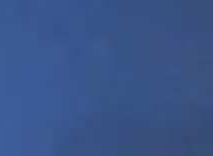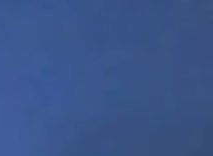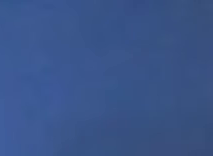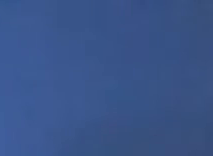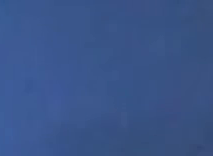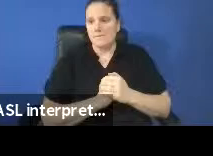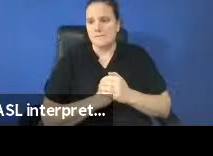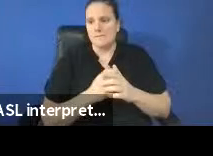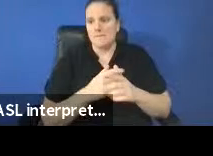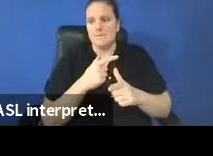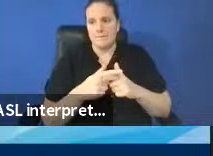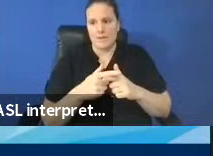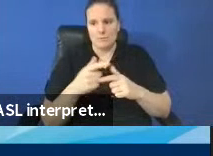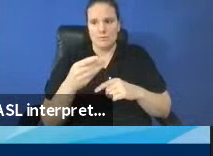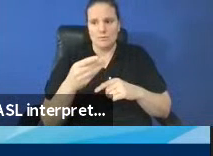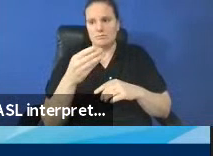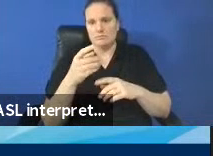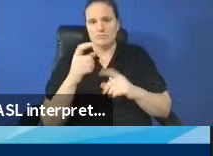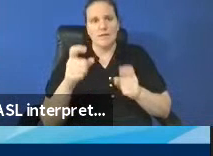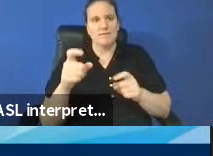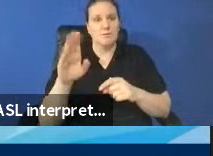to Ben.